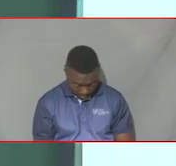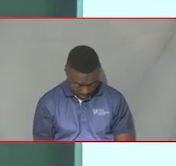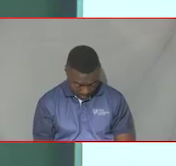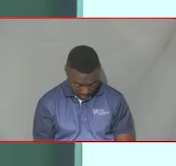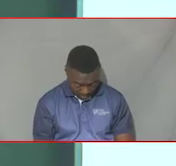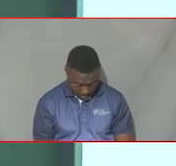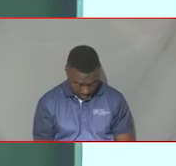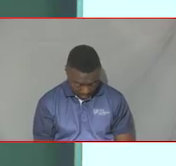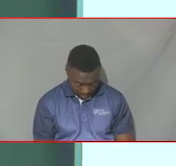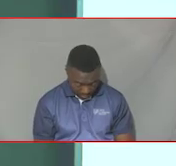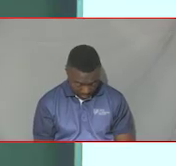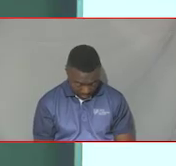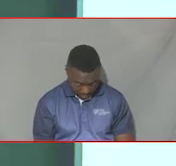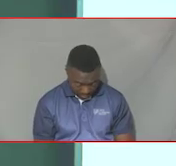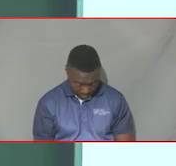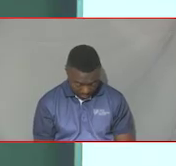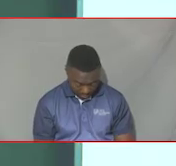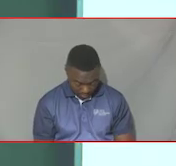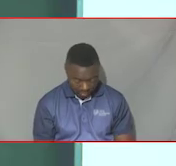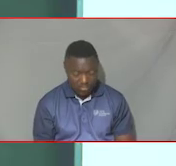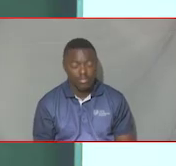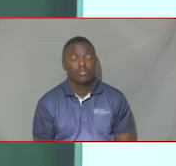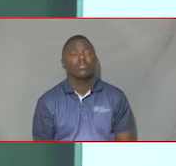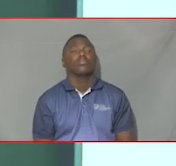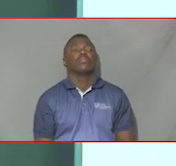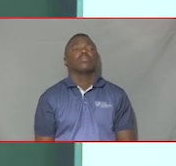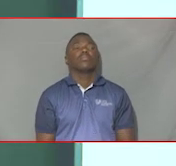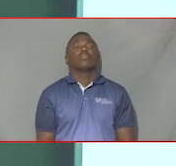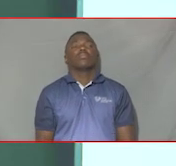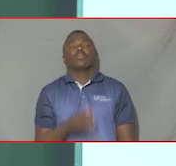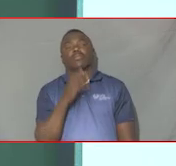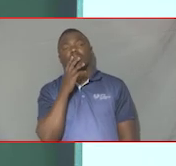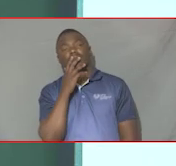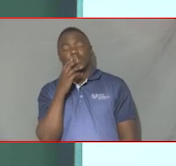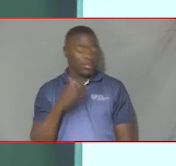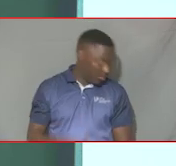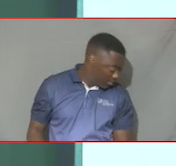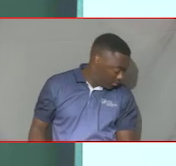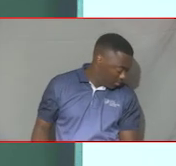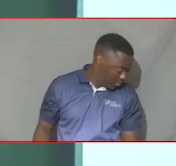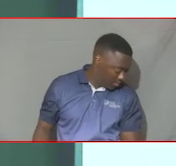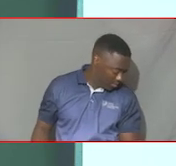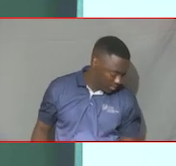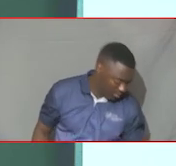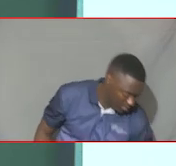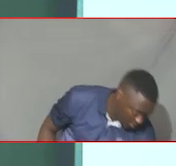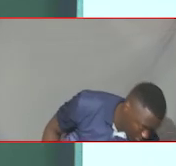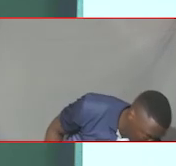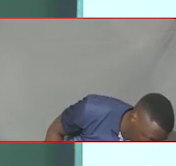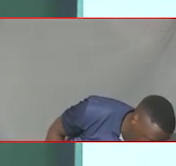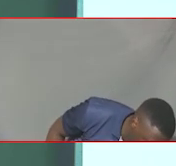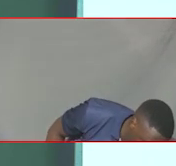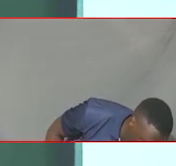Right. After this, people, you will see that you will be able to answer any